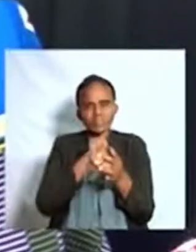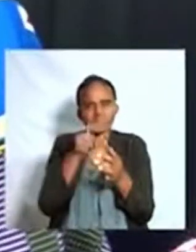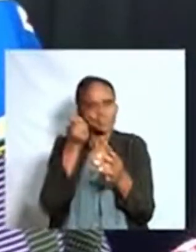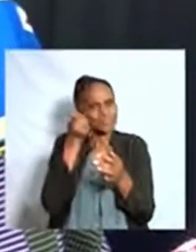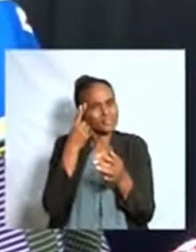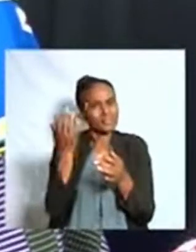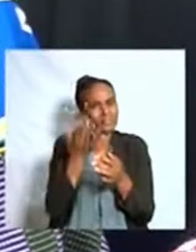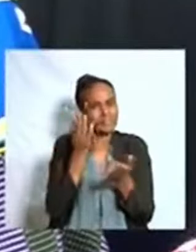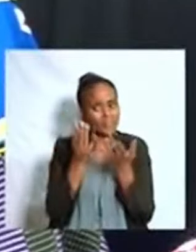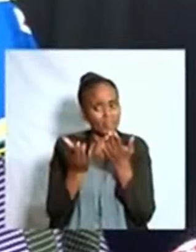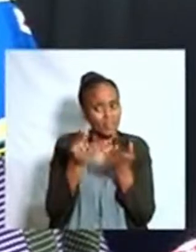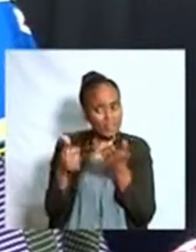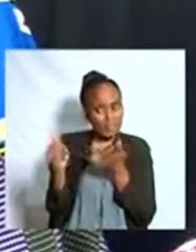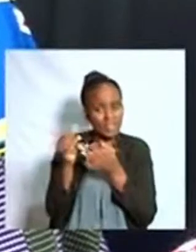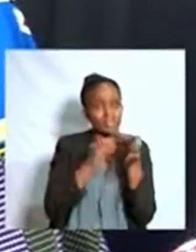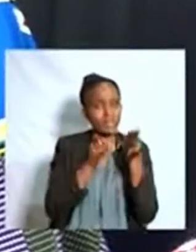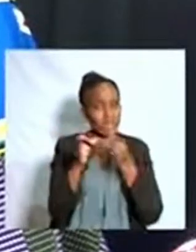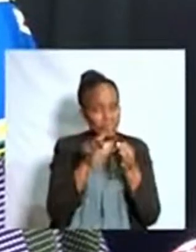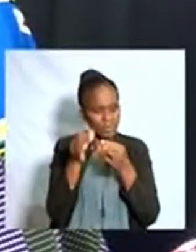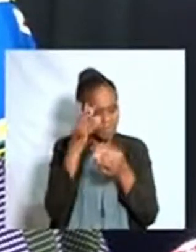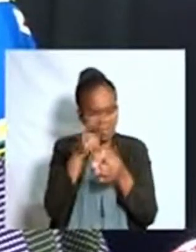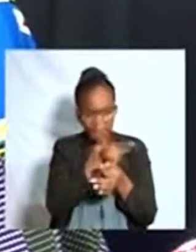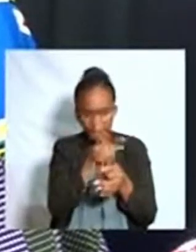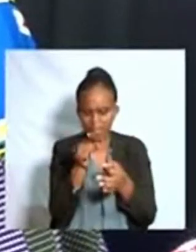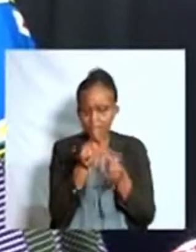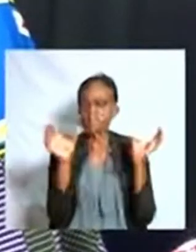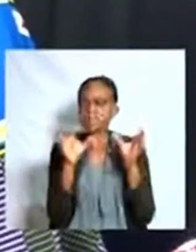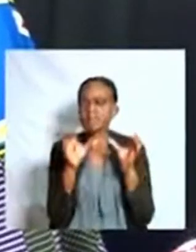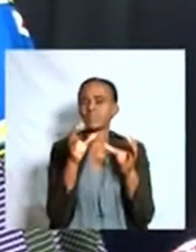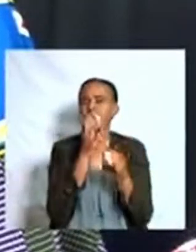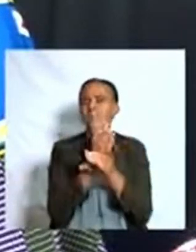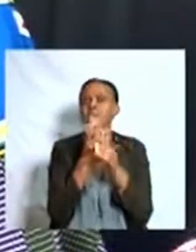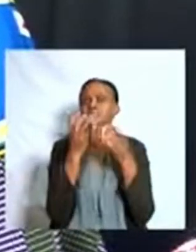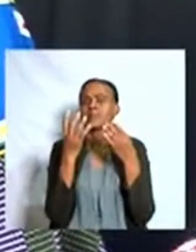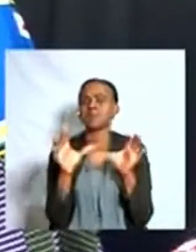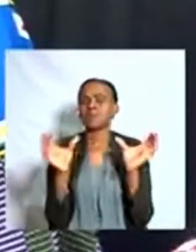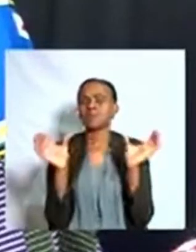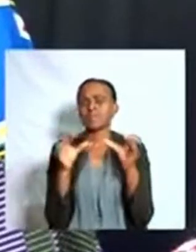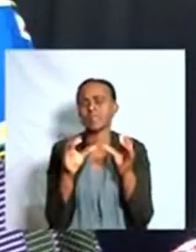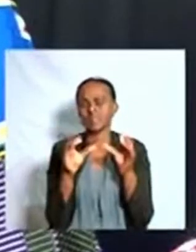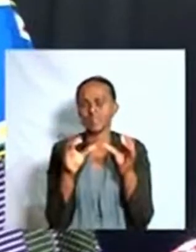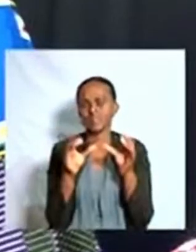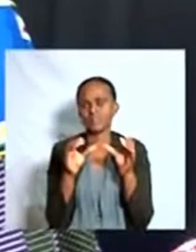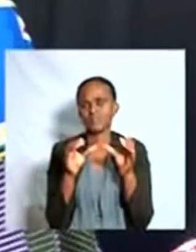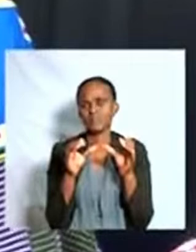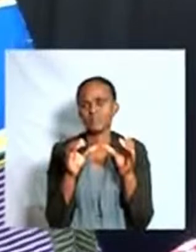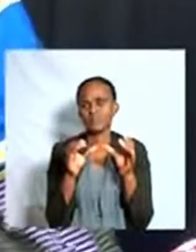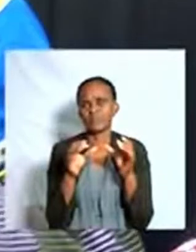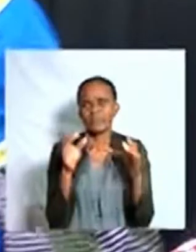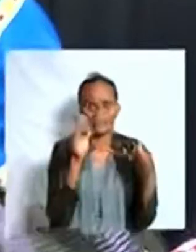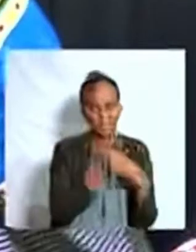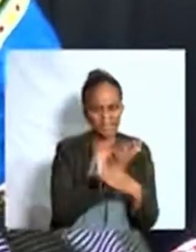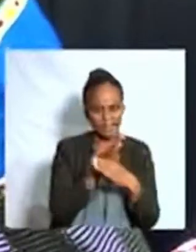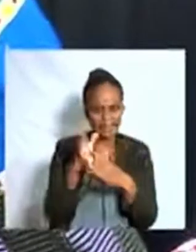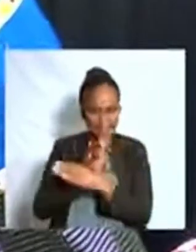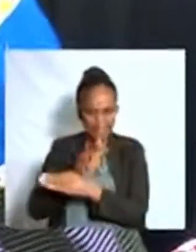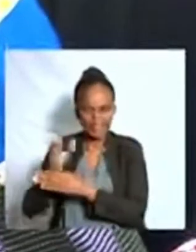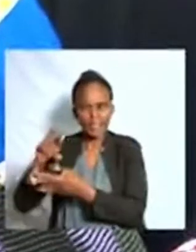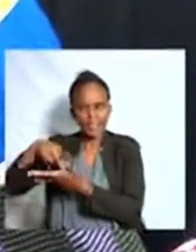understand. Maybe they should explain as why this council, Chinsali Municipal Council, is busy